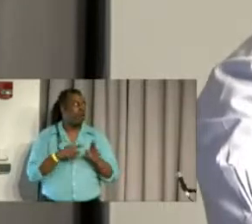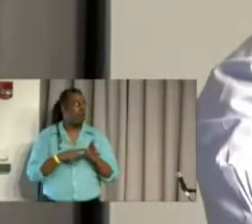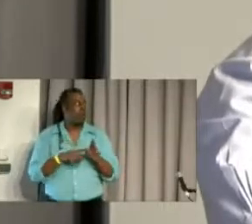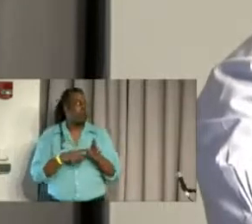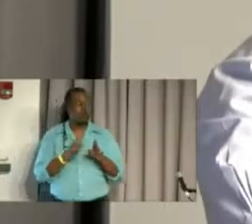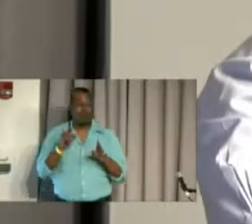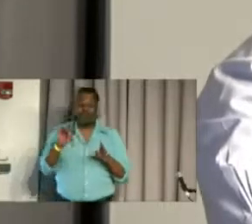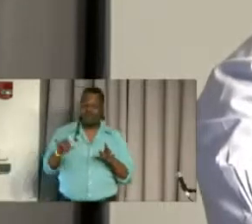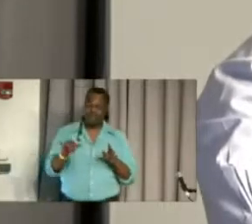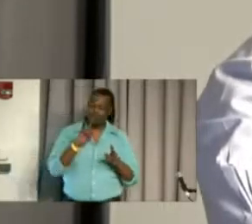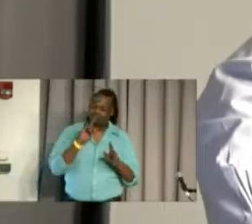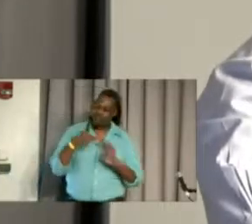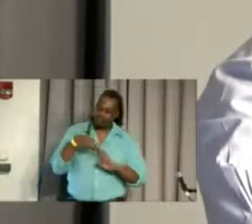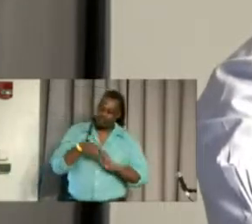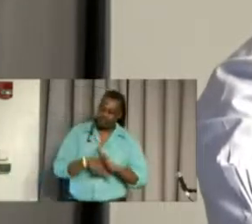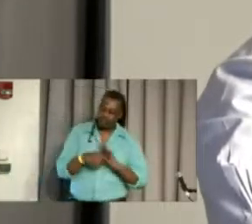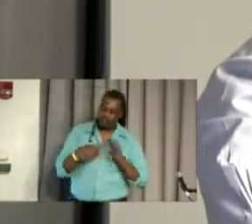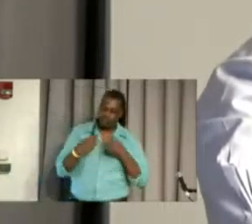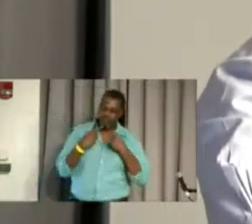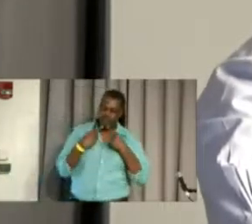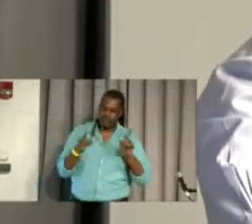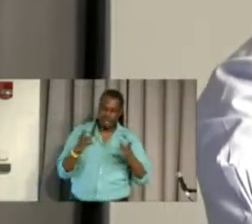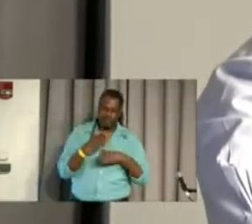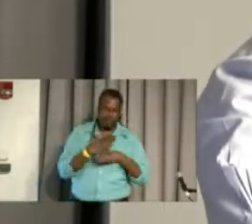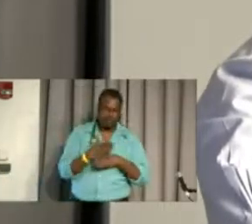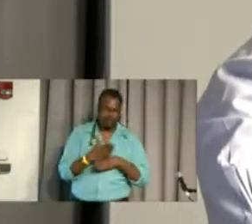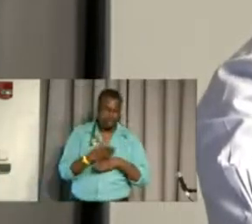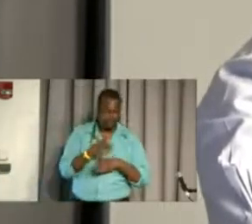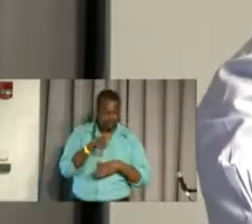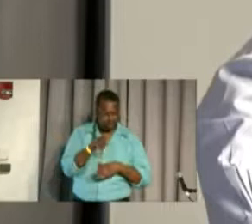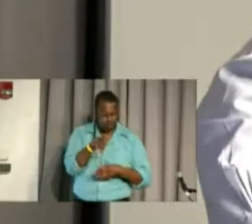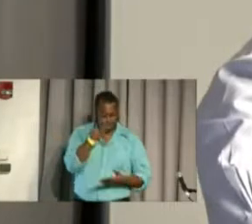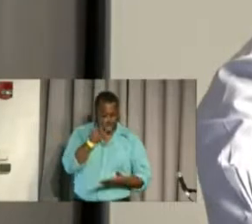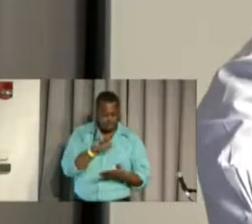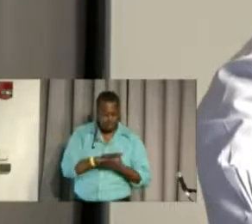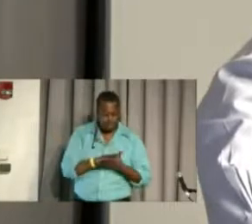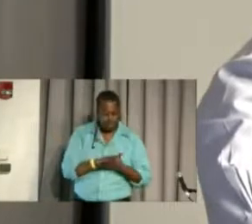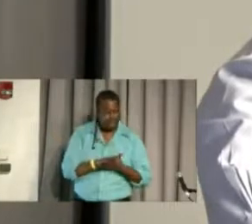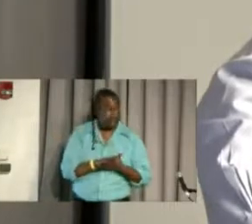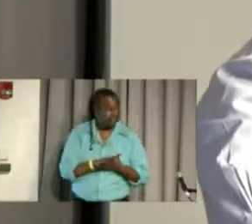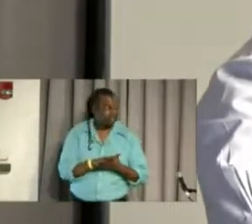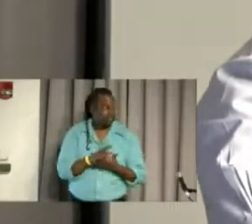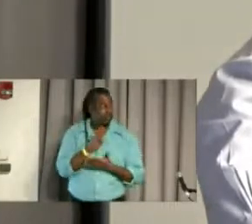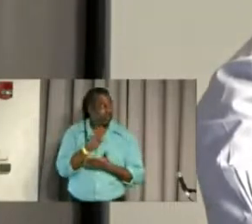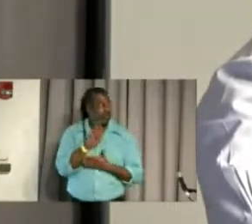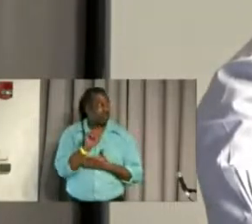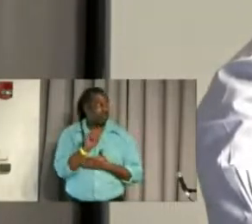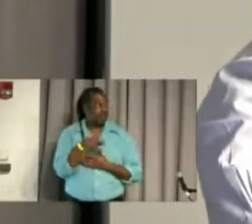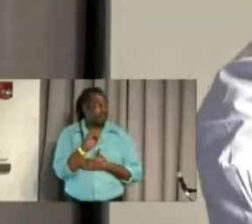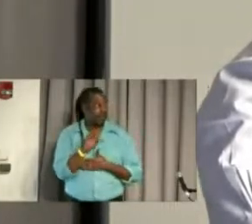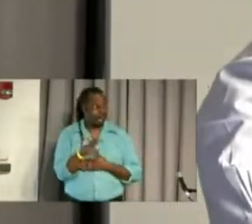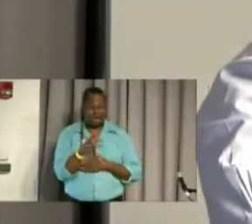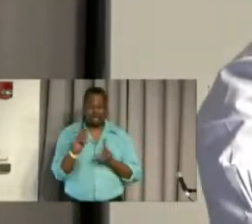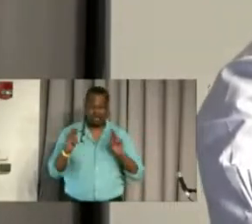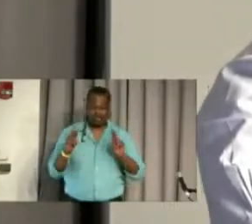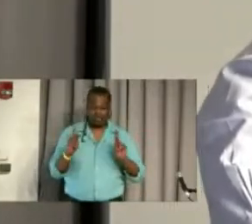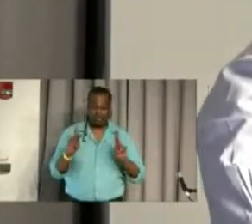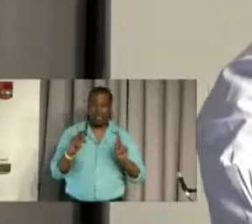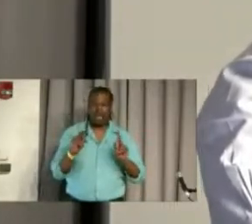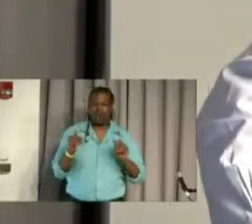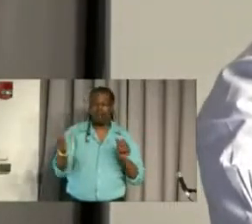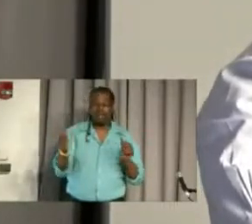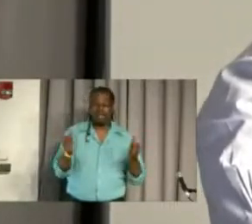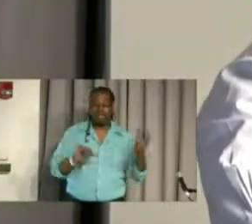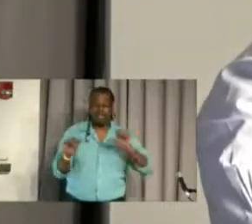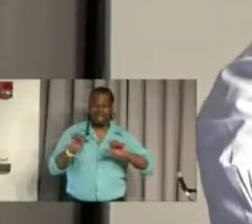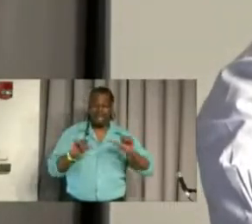you just shared with us, do you believe that BIPOC people have been deprived of access to